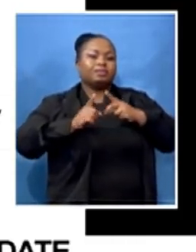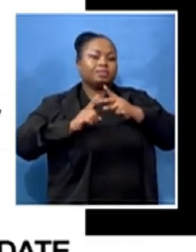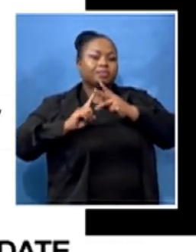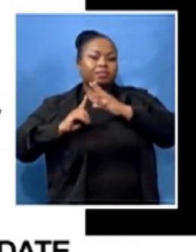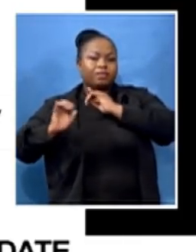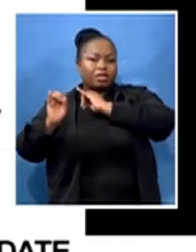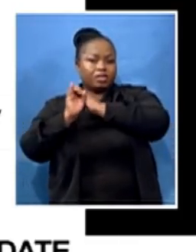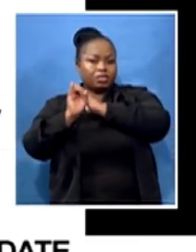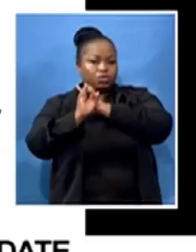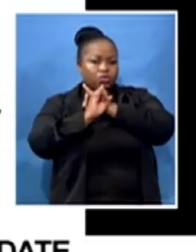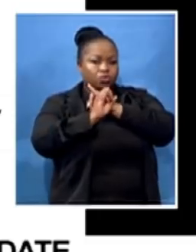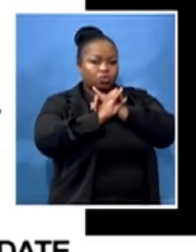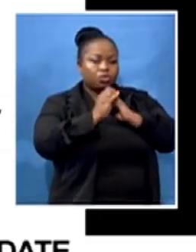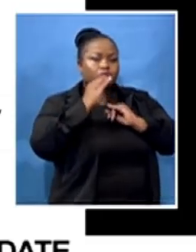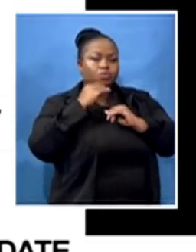money.